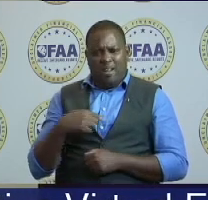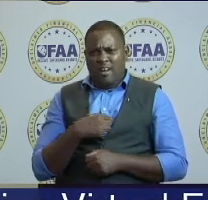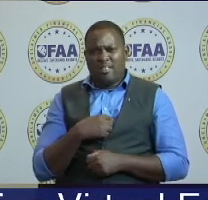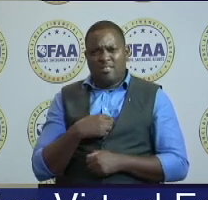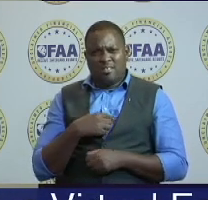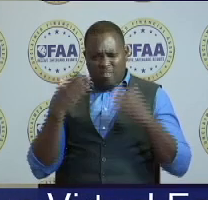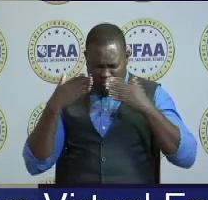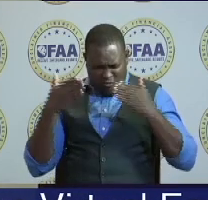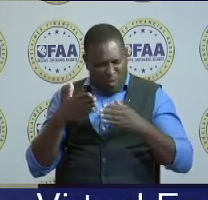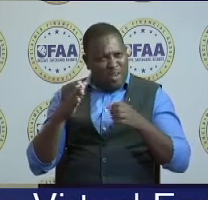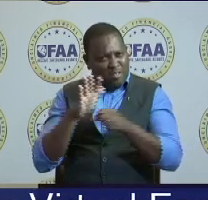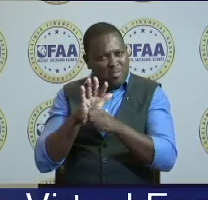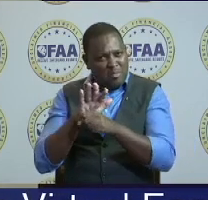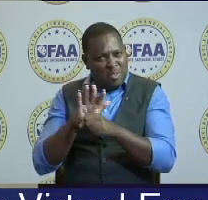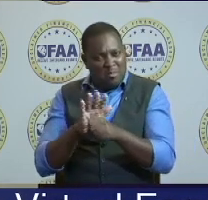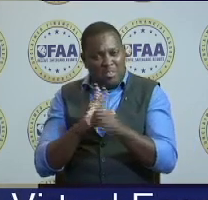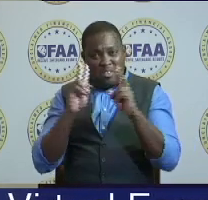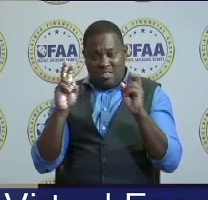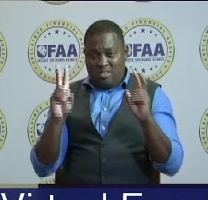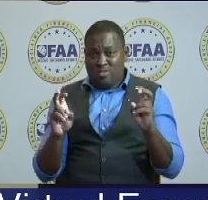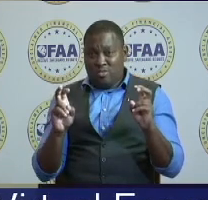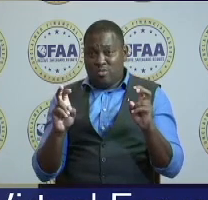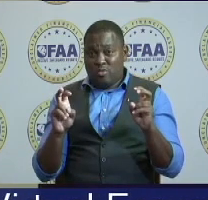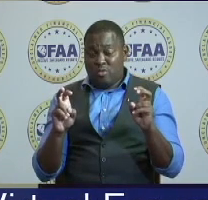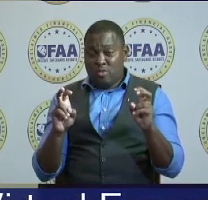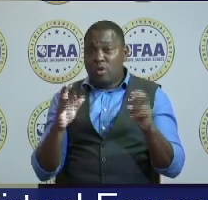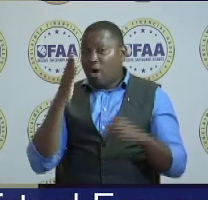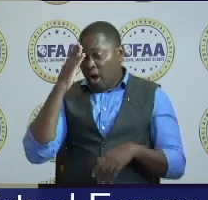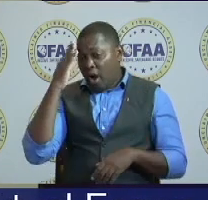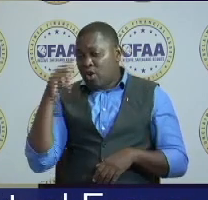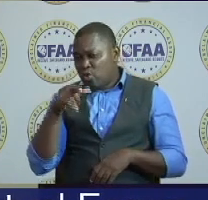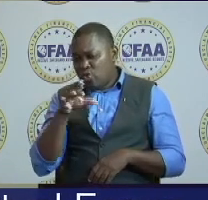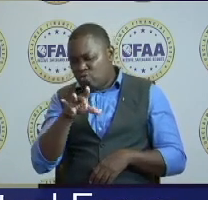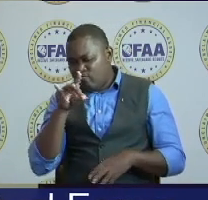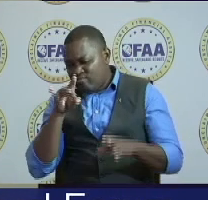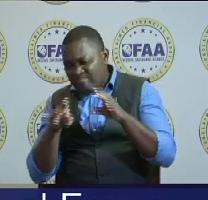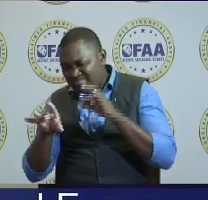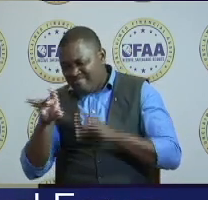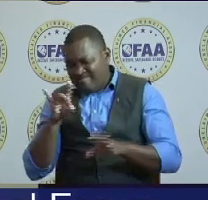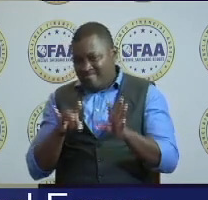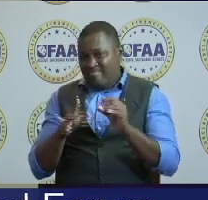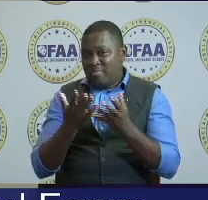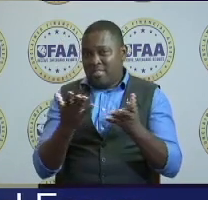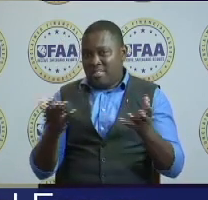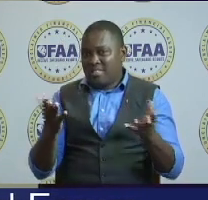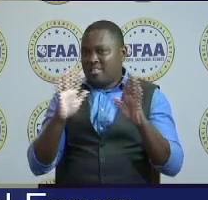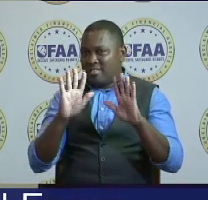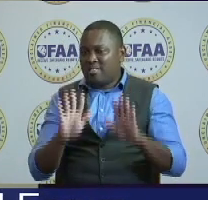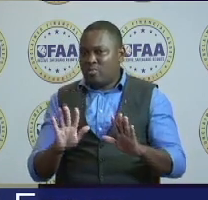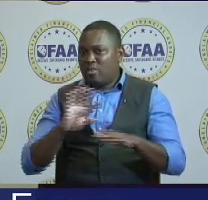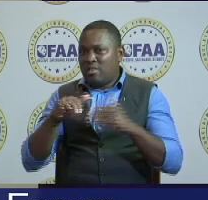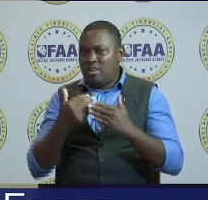much, even during the remarks and those conversations. So I believe you've managed to pick up one or two things in regards to our conversation